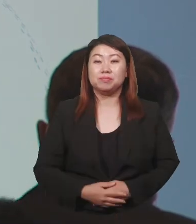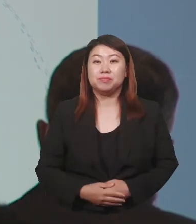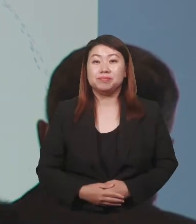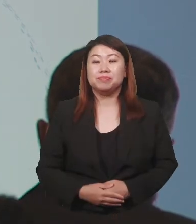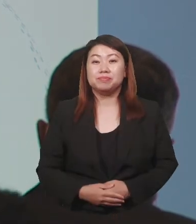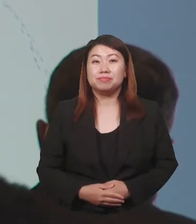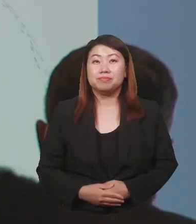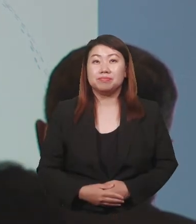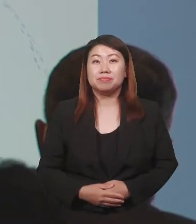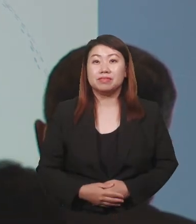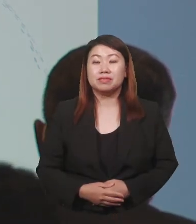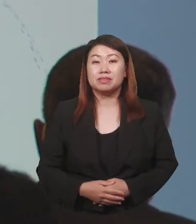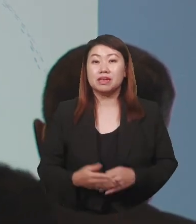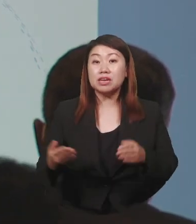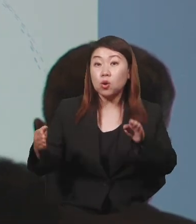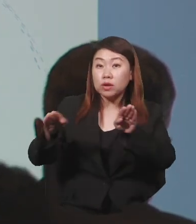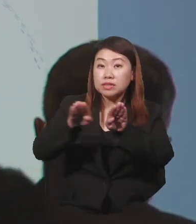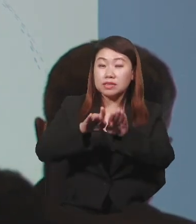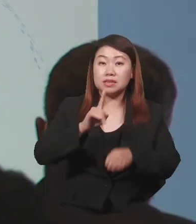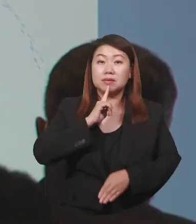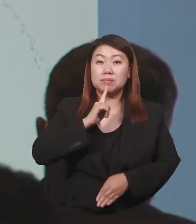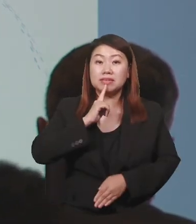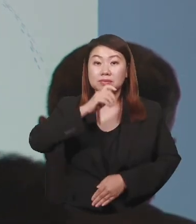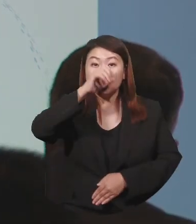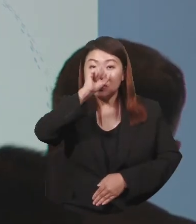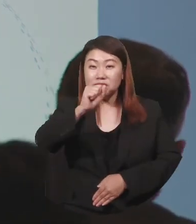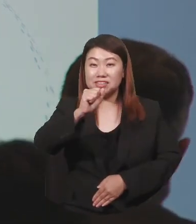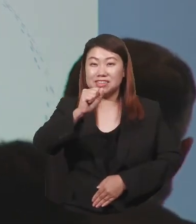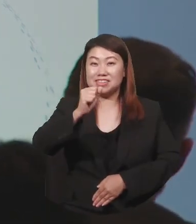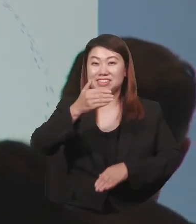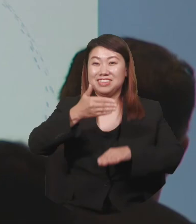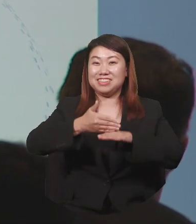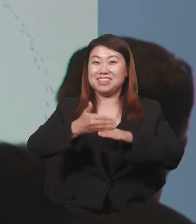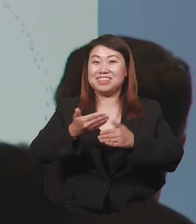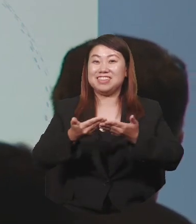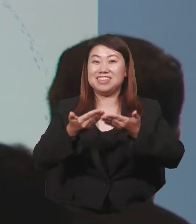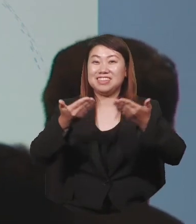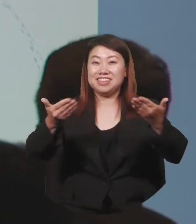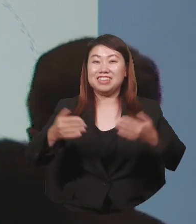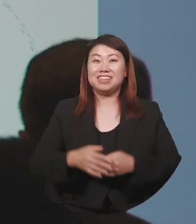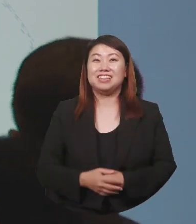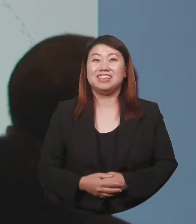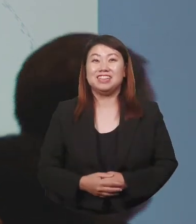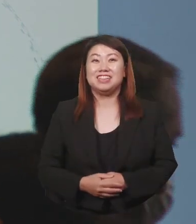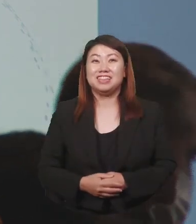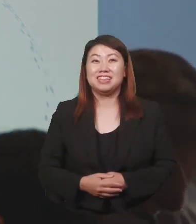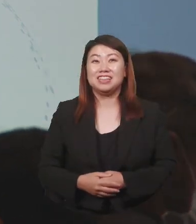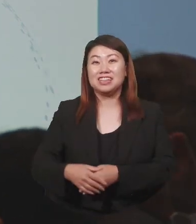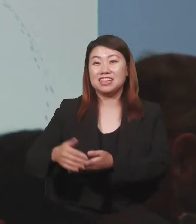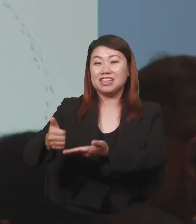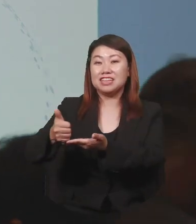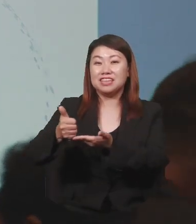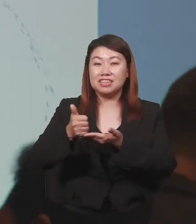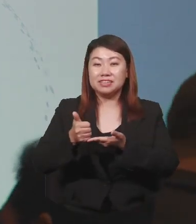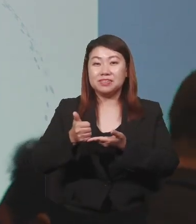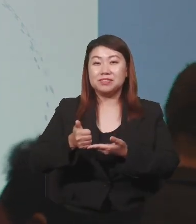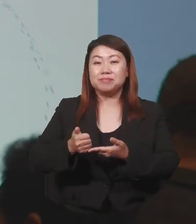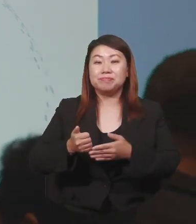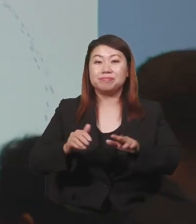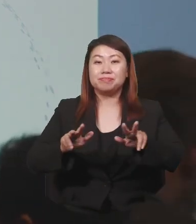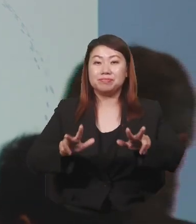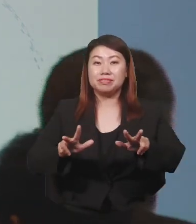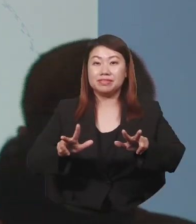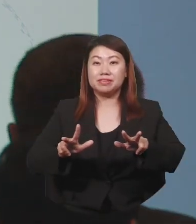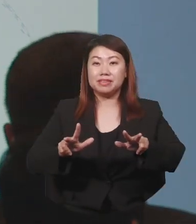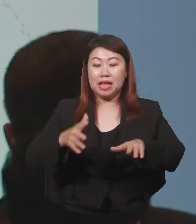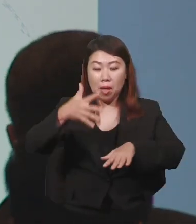us wonderful closing remarks. Thank you very much, Mr. Hong, once again. So, ladies and gentlemen, this is going to be our final round of applause, so please give him a